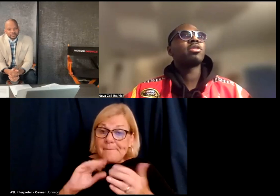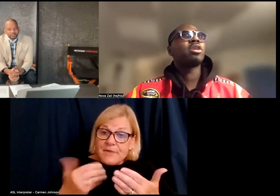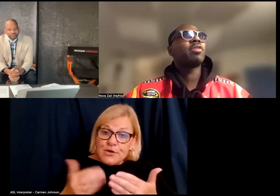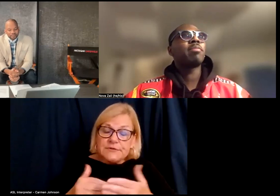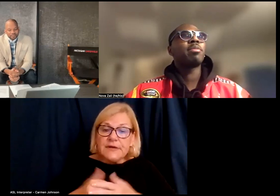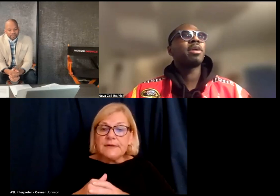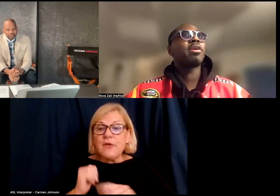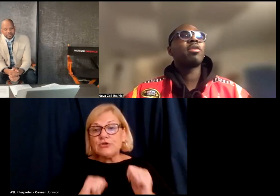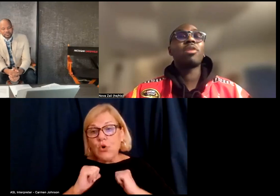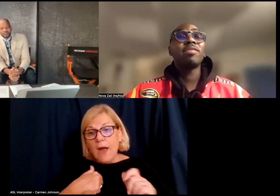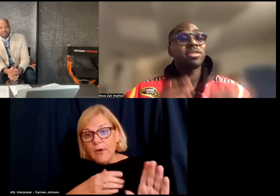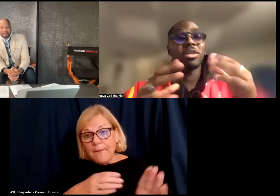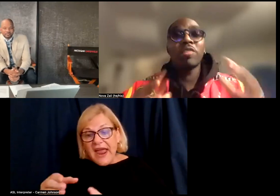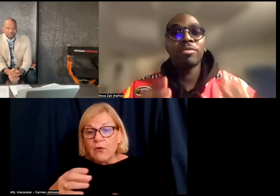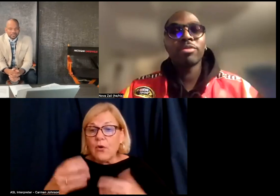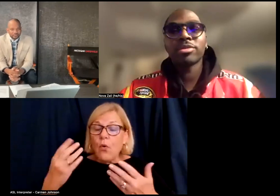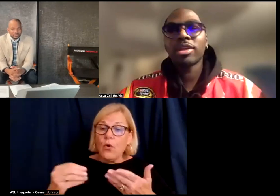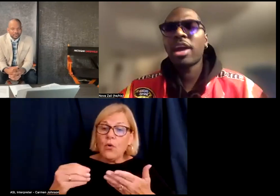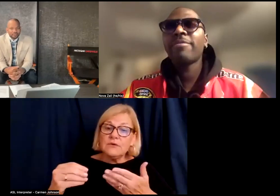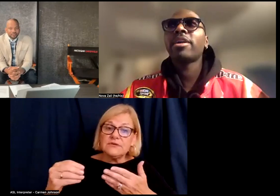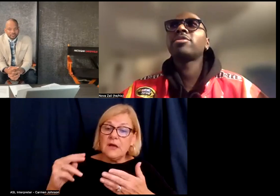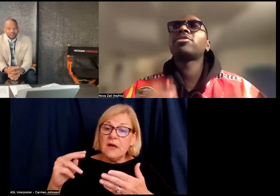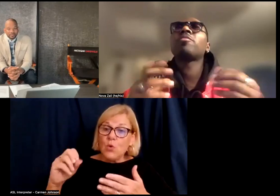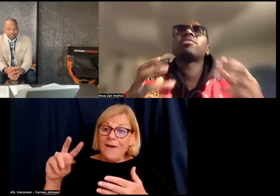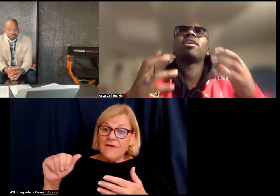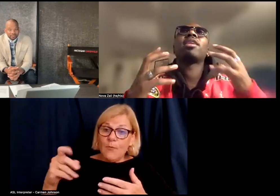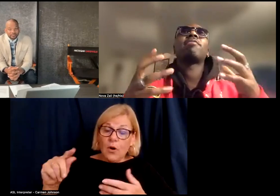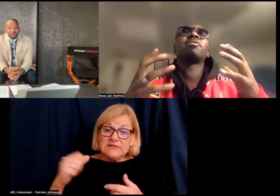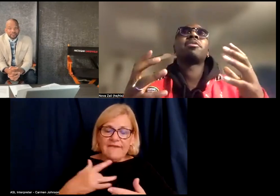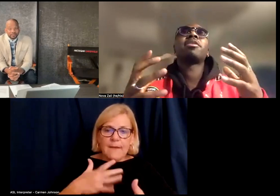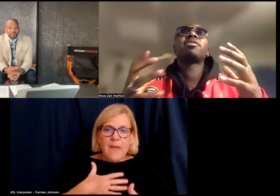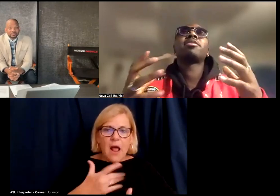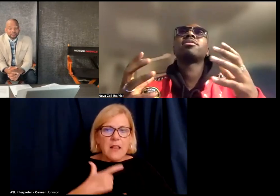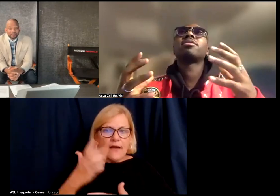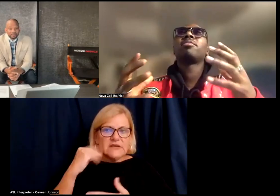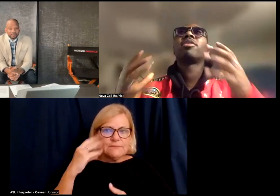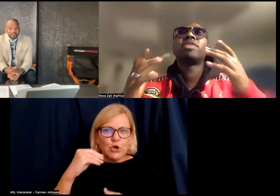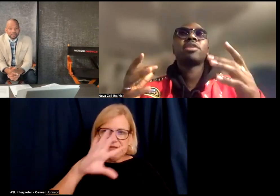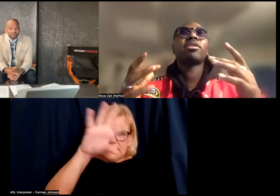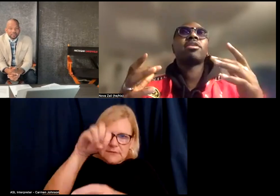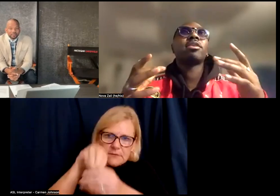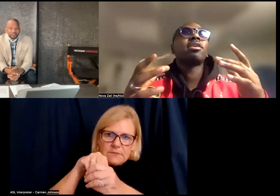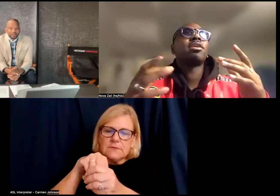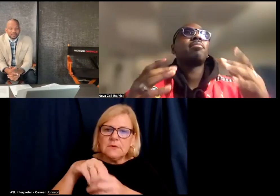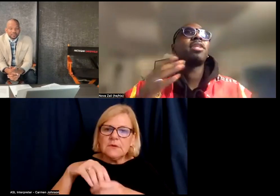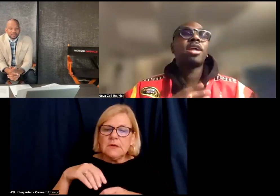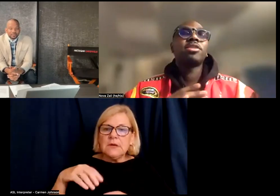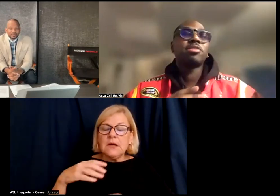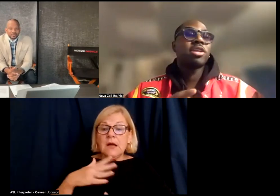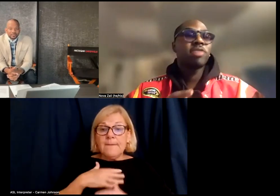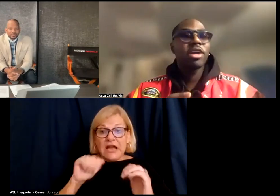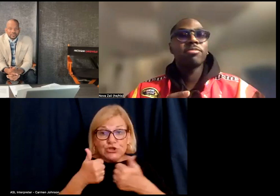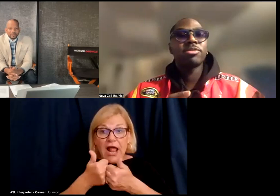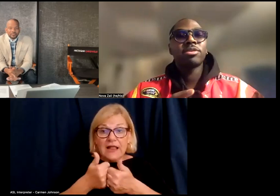or a show that I'm preparing or even just the Nova portals, like I feel like so much of my life experiences, particularly my challenges